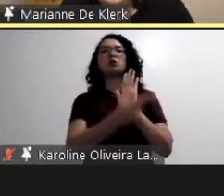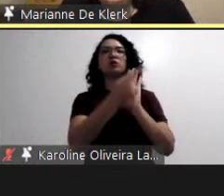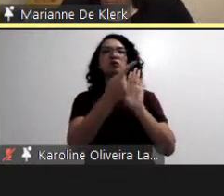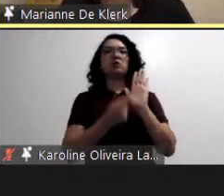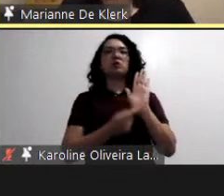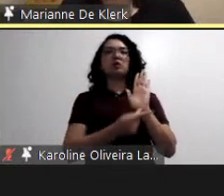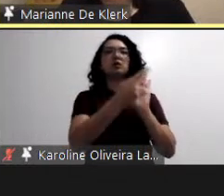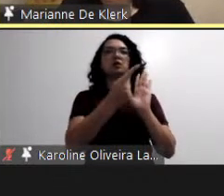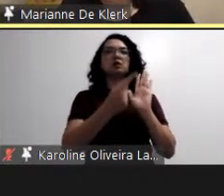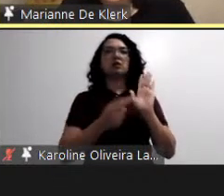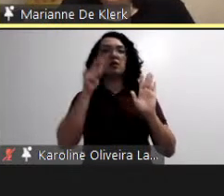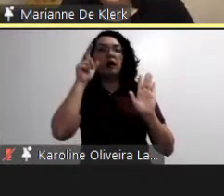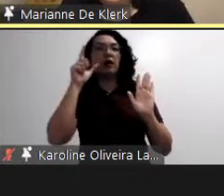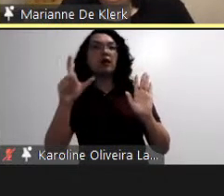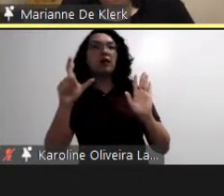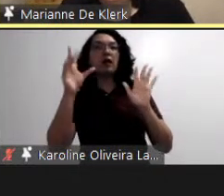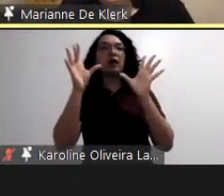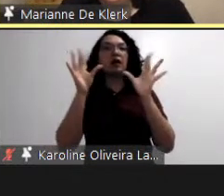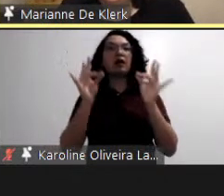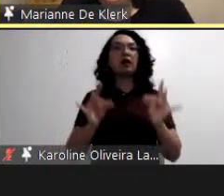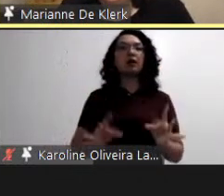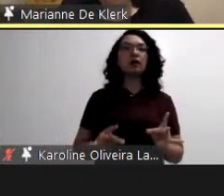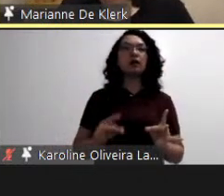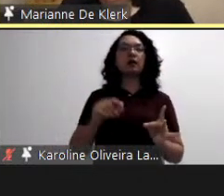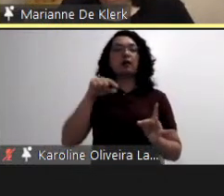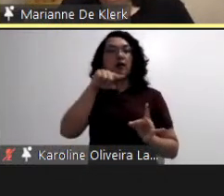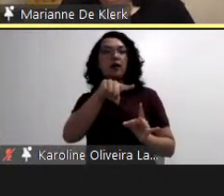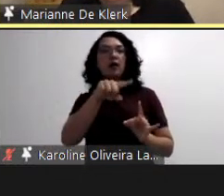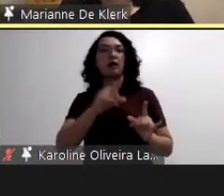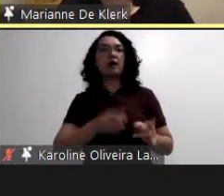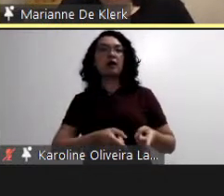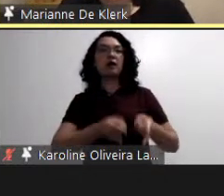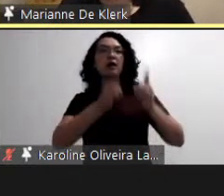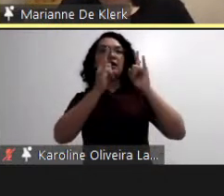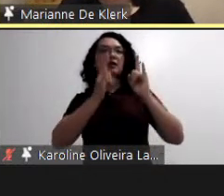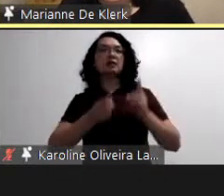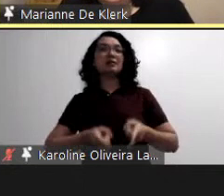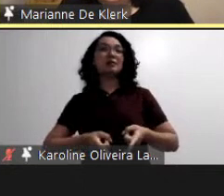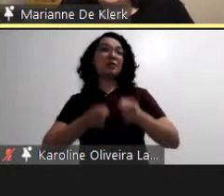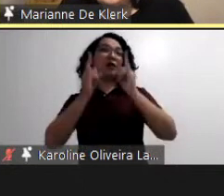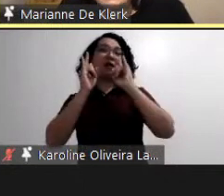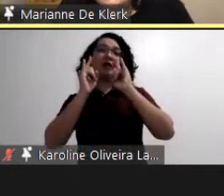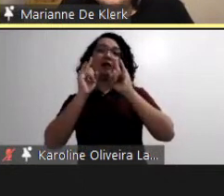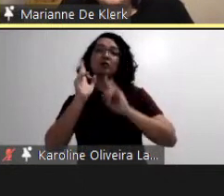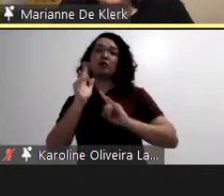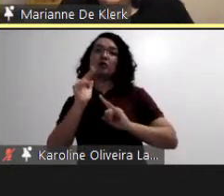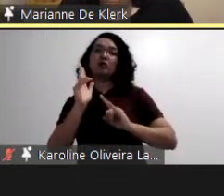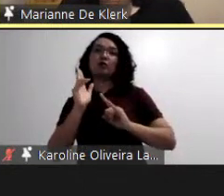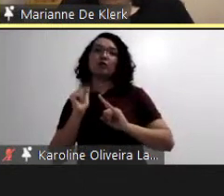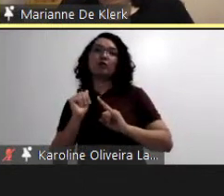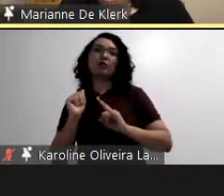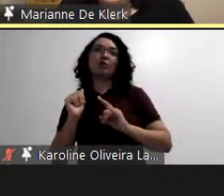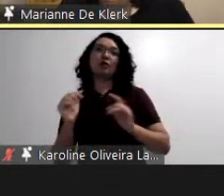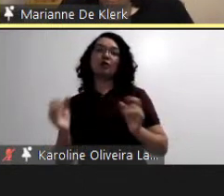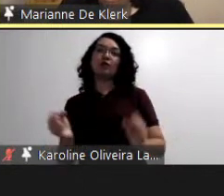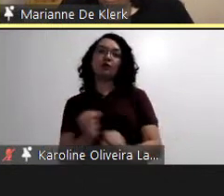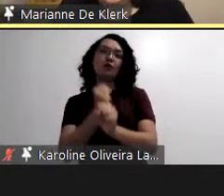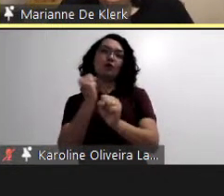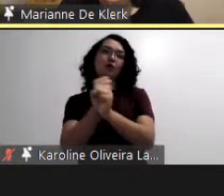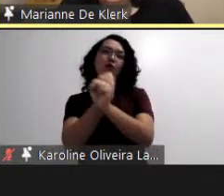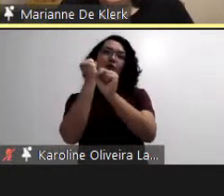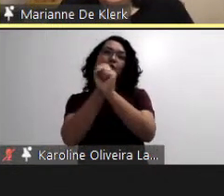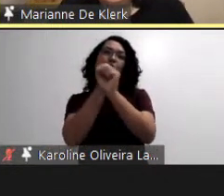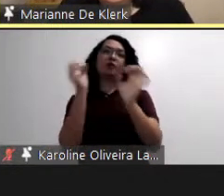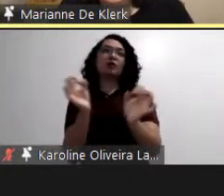not realized, but they meticulously worked out the interiors, look at relationship between inside and outside. Furniture was